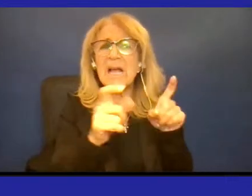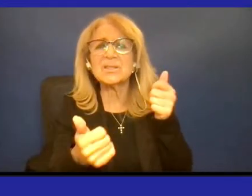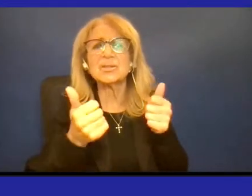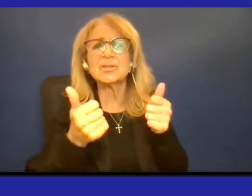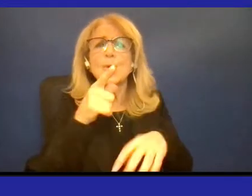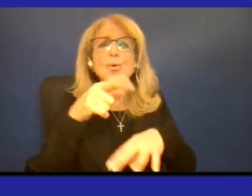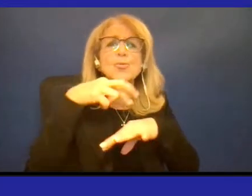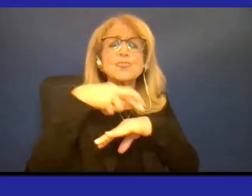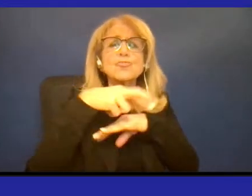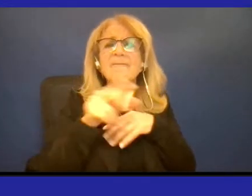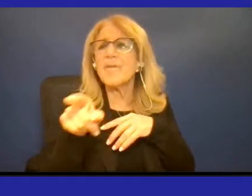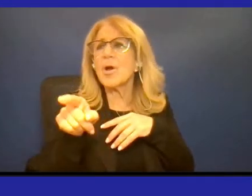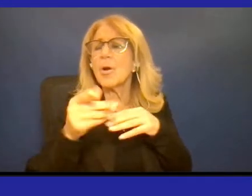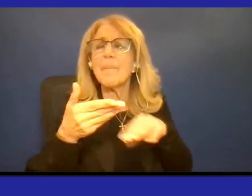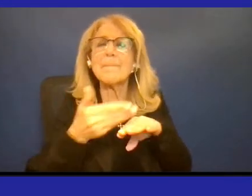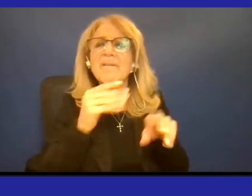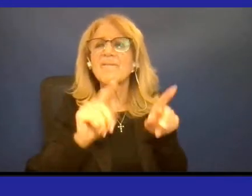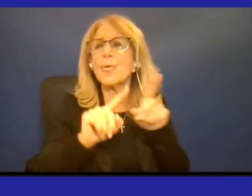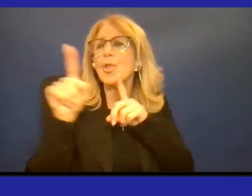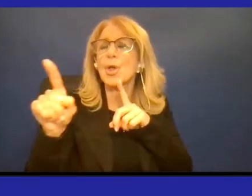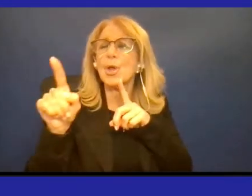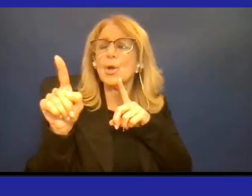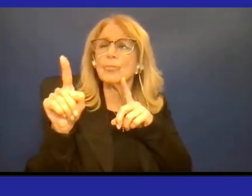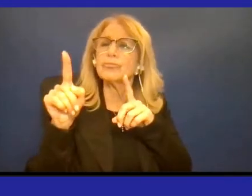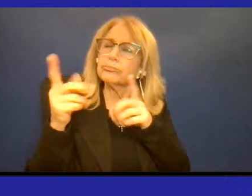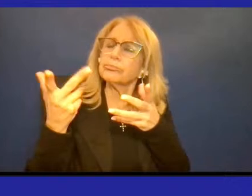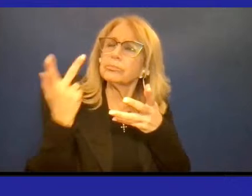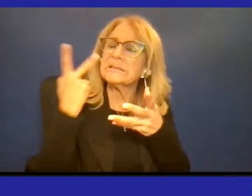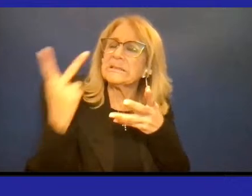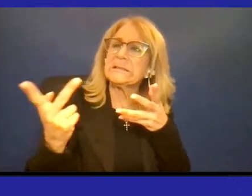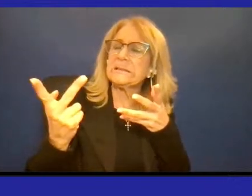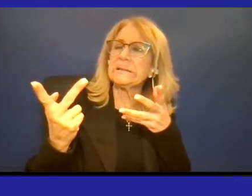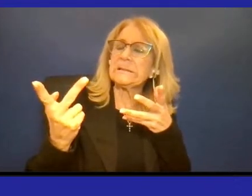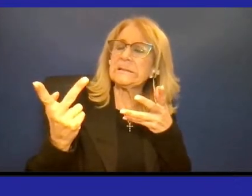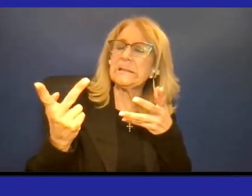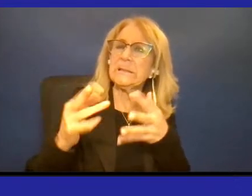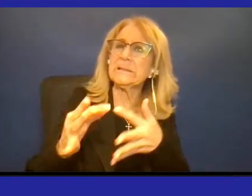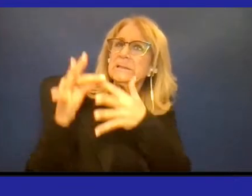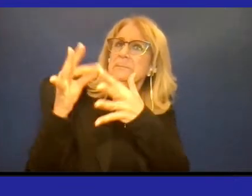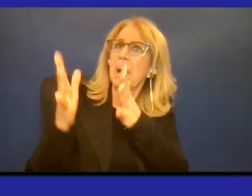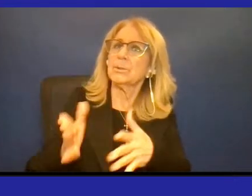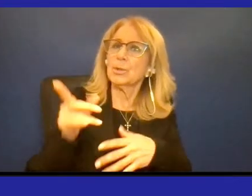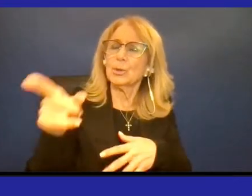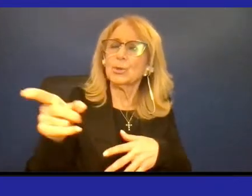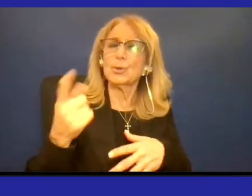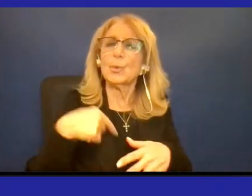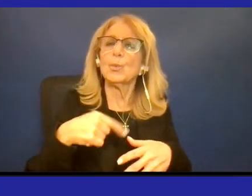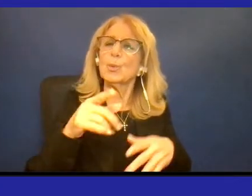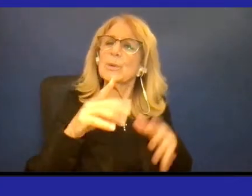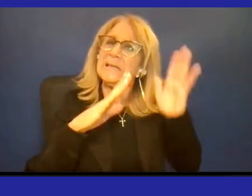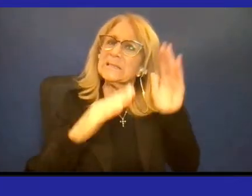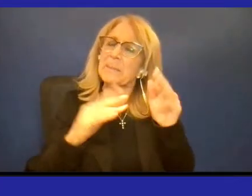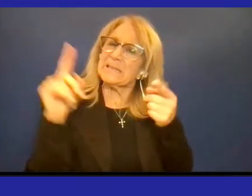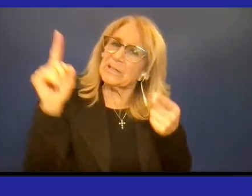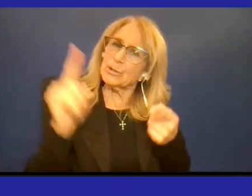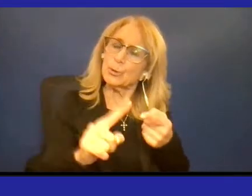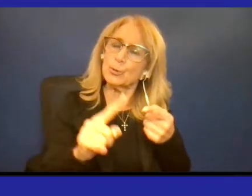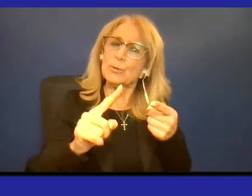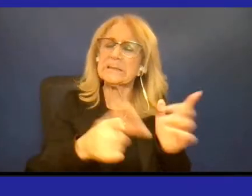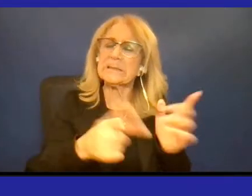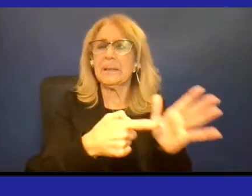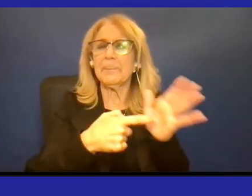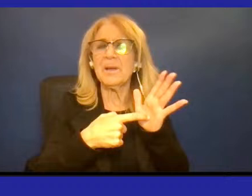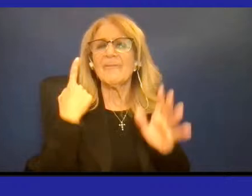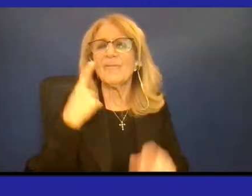before they go see the specialist, and all of those things we expect to decrease the demand for